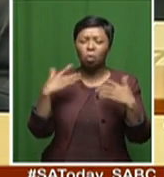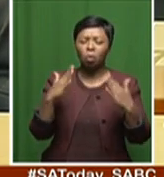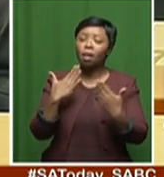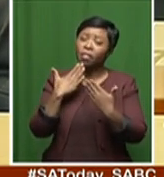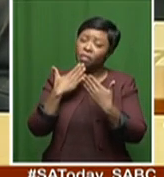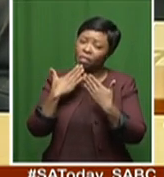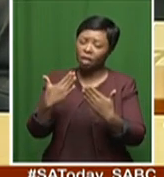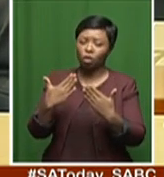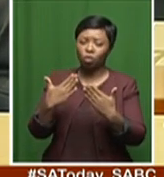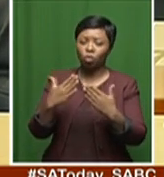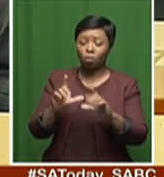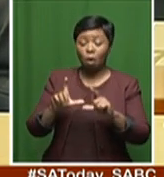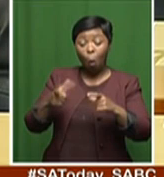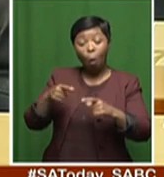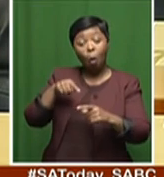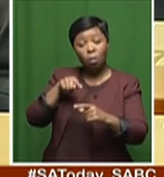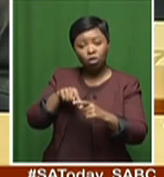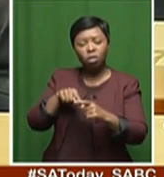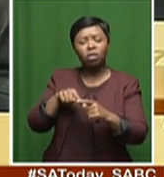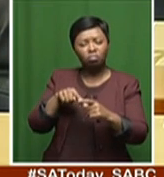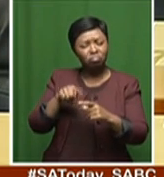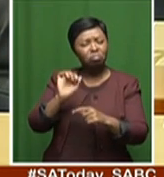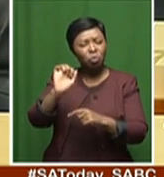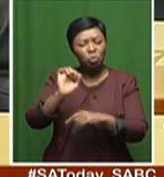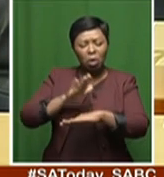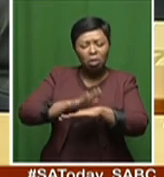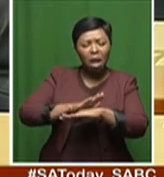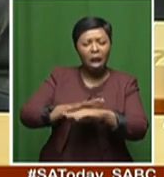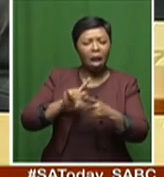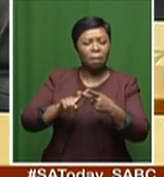organization the space and the time to